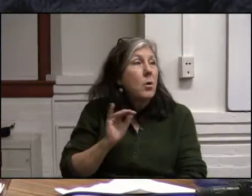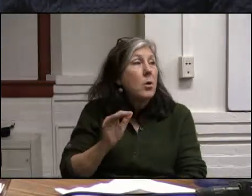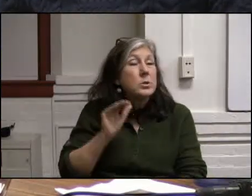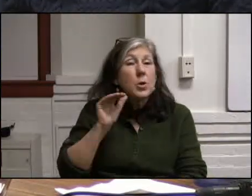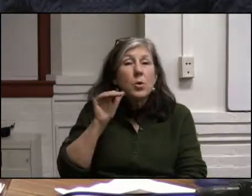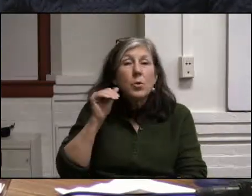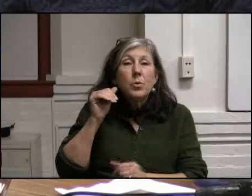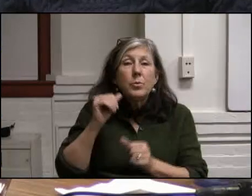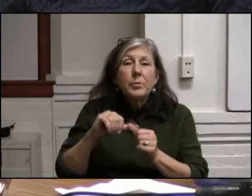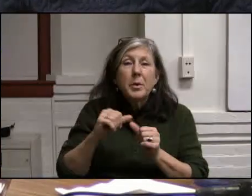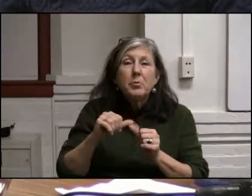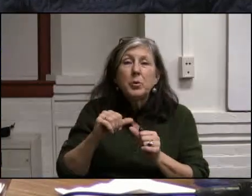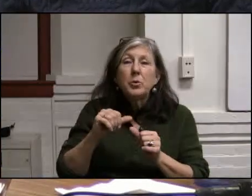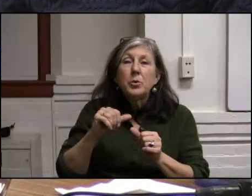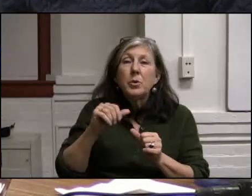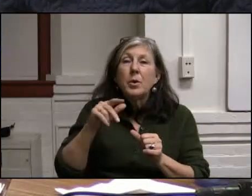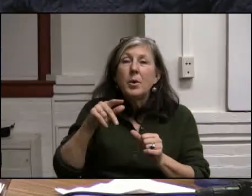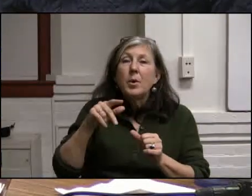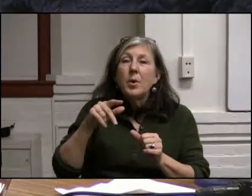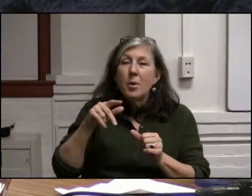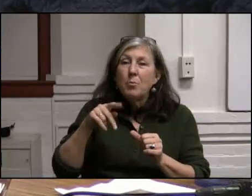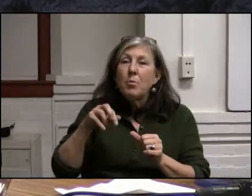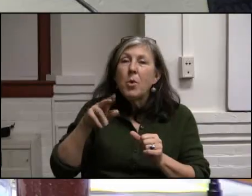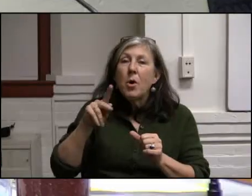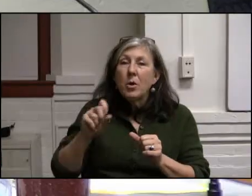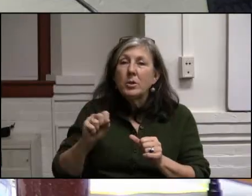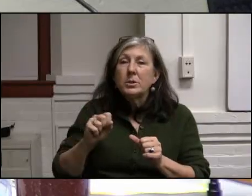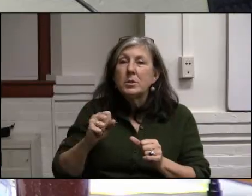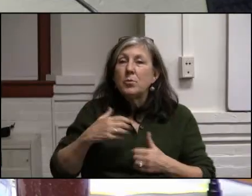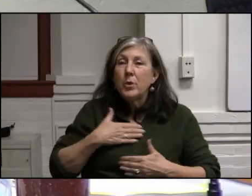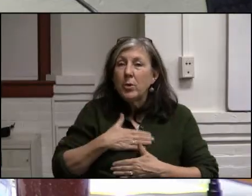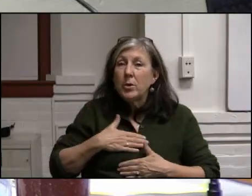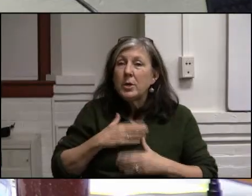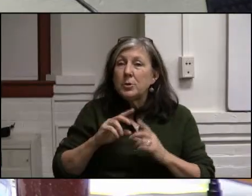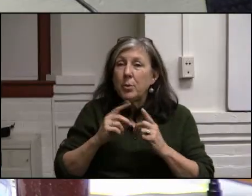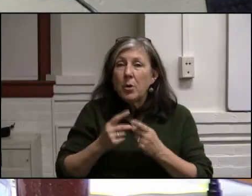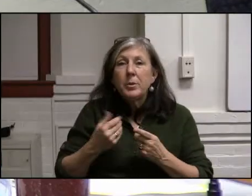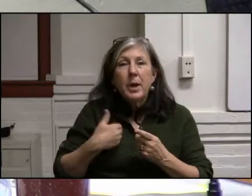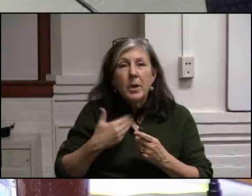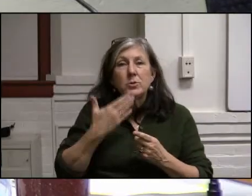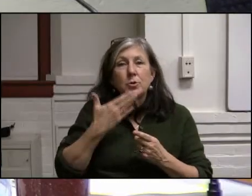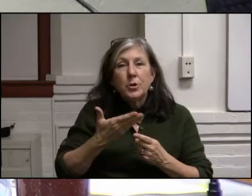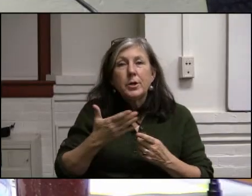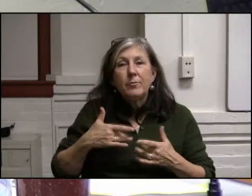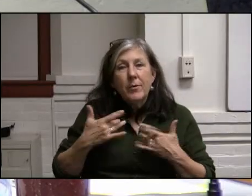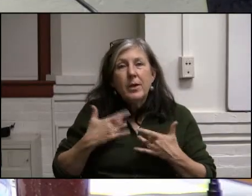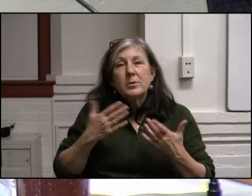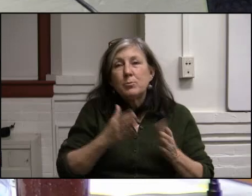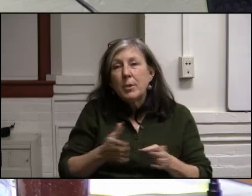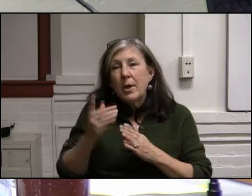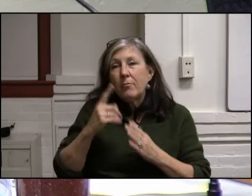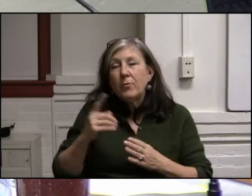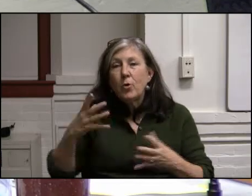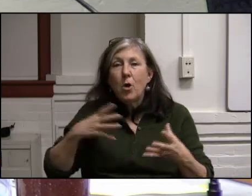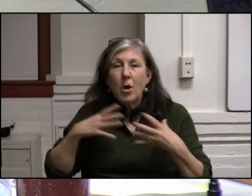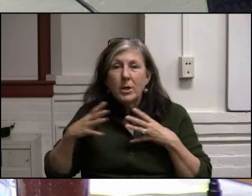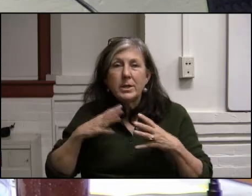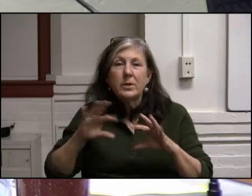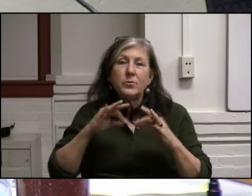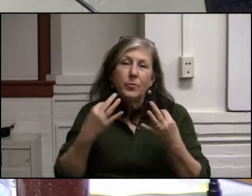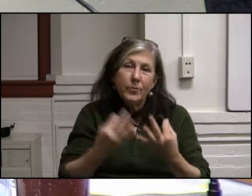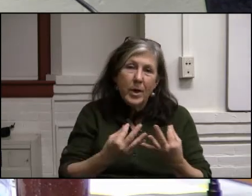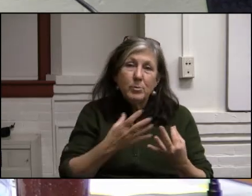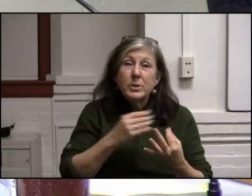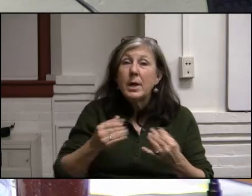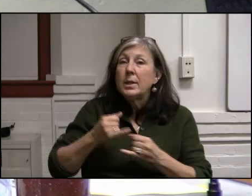Recreation and Parks Department has some great things happening for families around the holidays and for last night, we